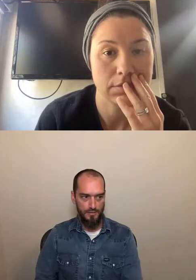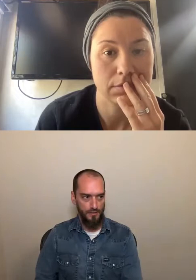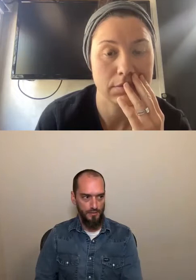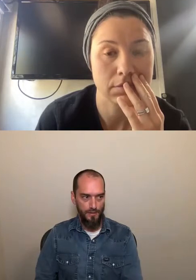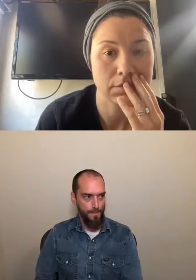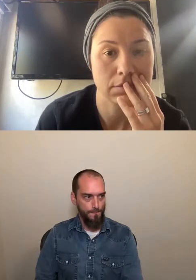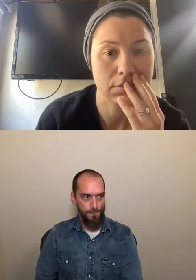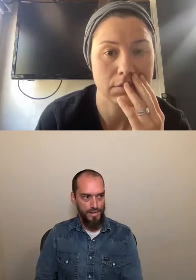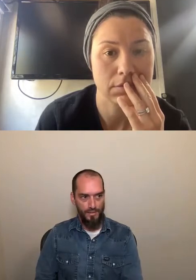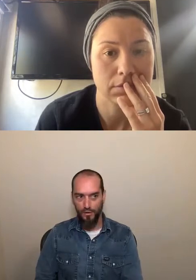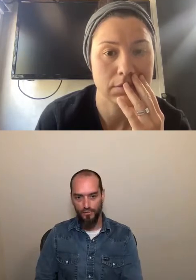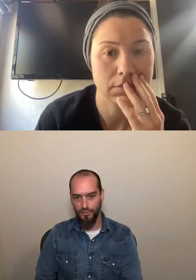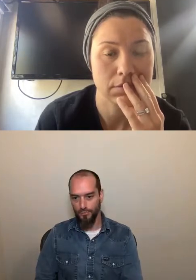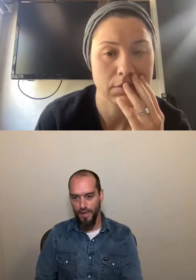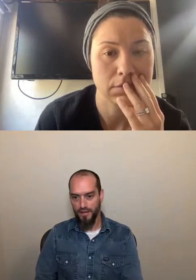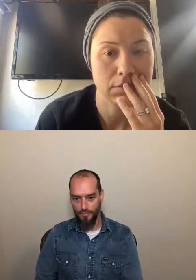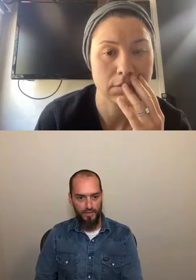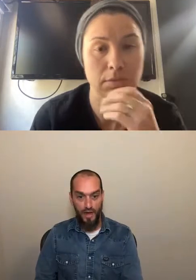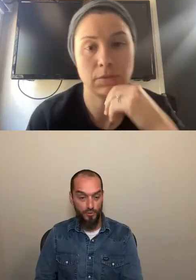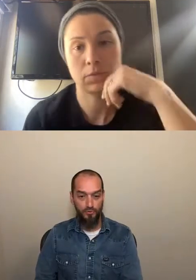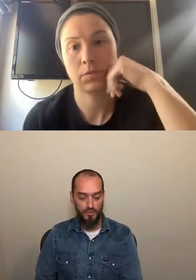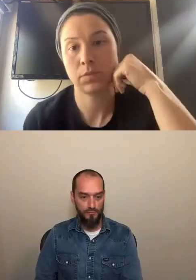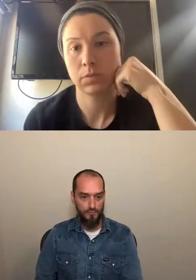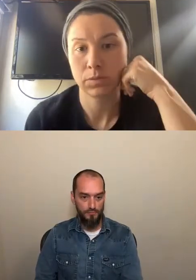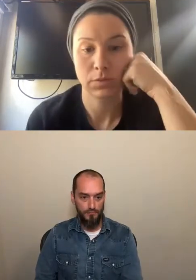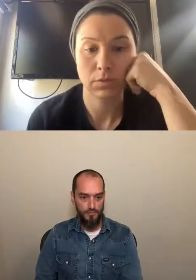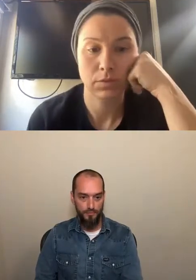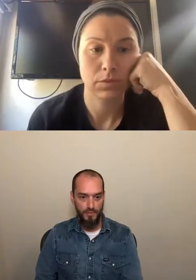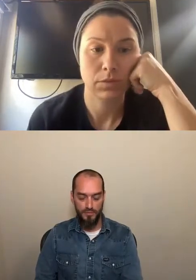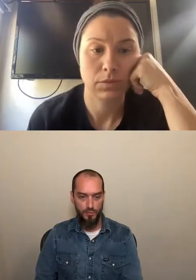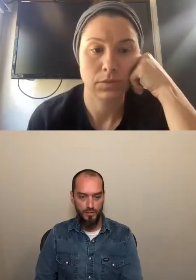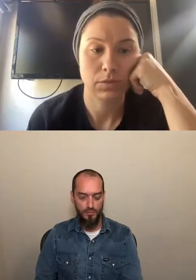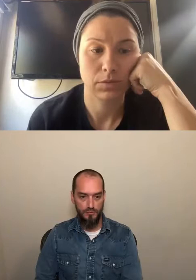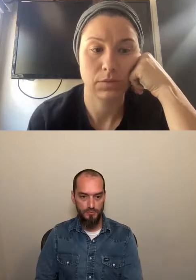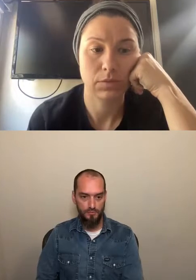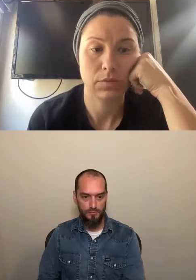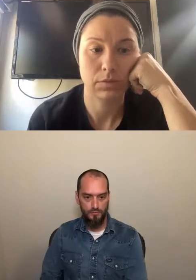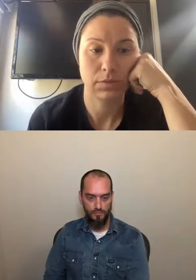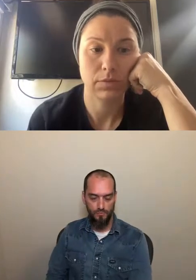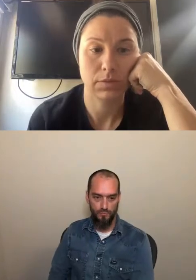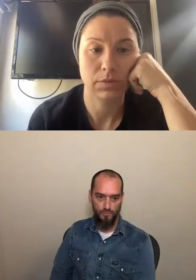not being overly dramatic, meaning I prove it in many situations.